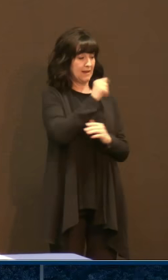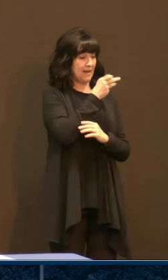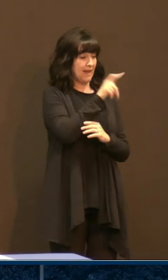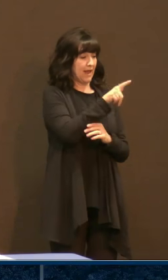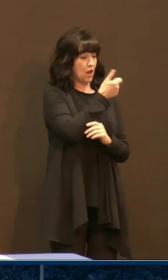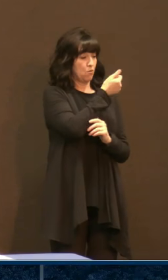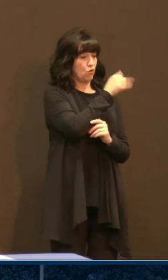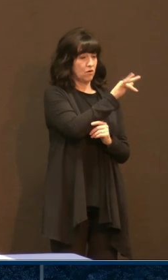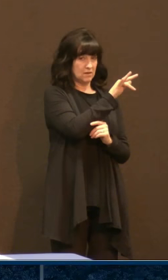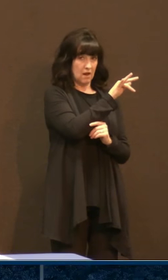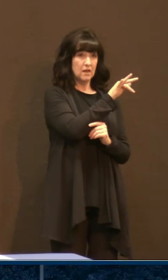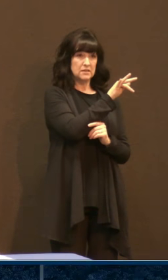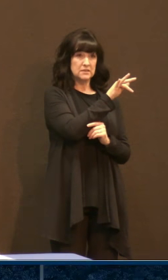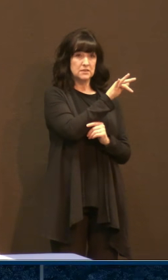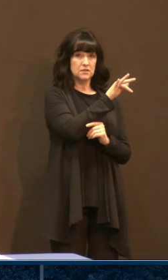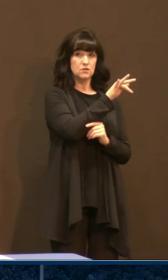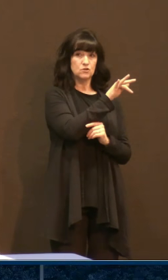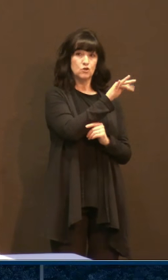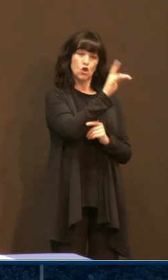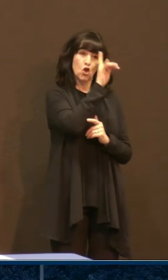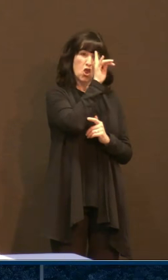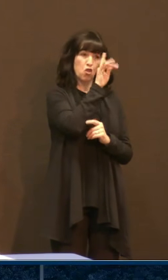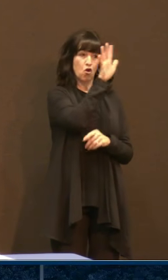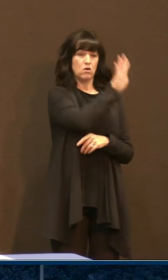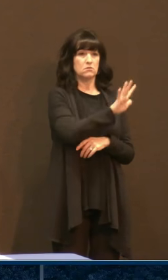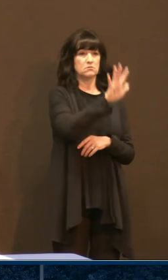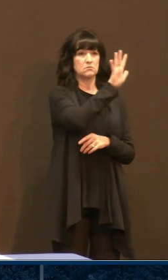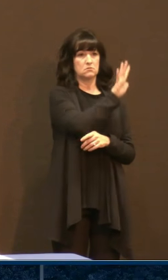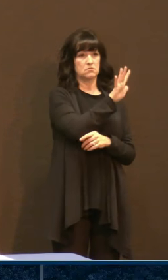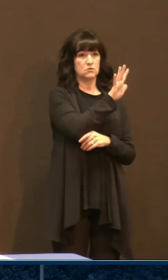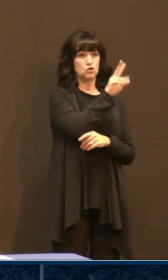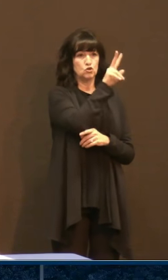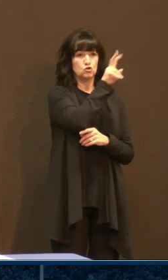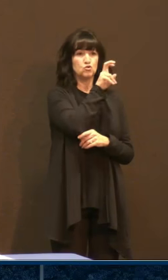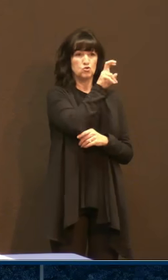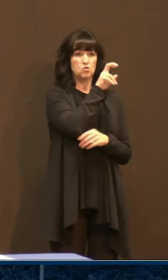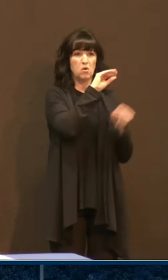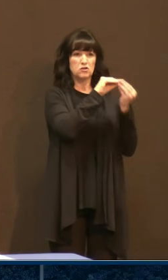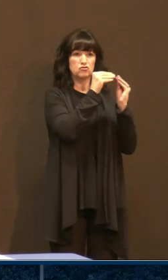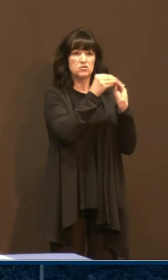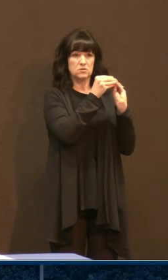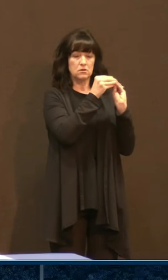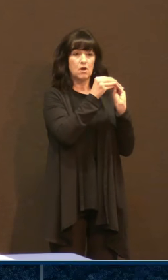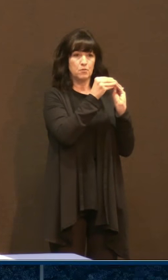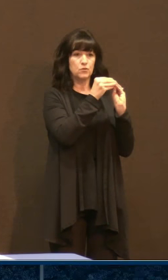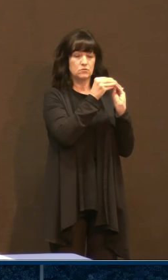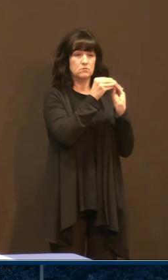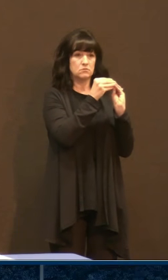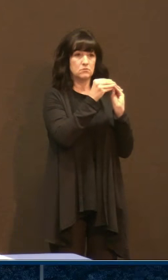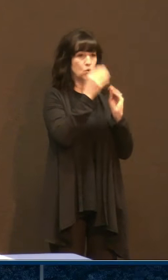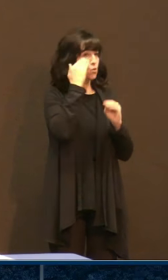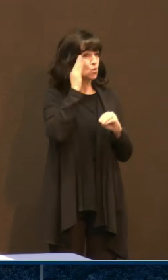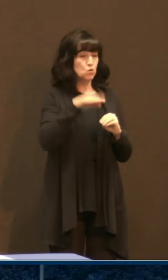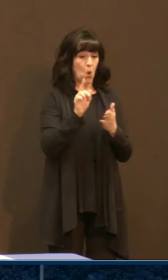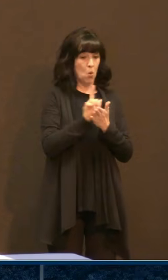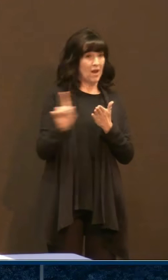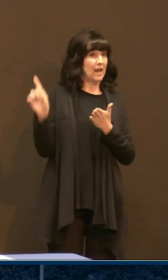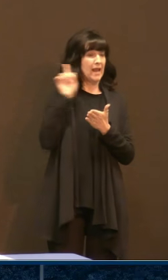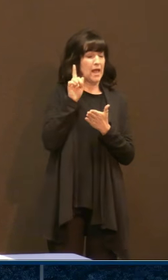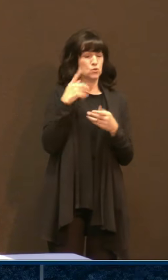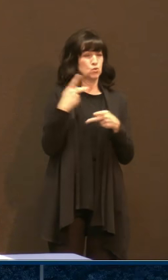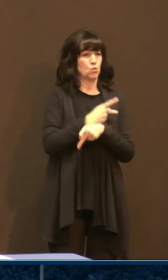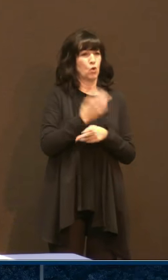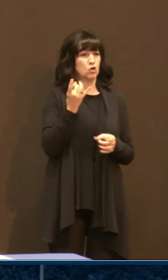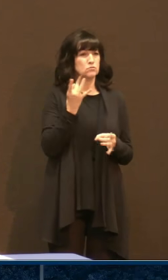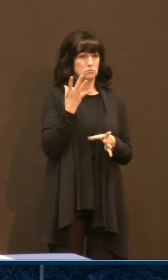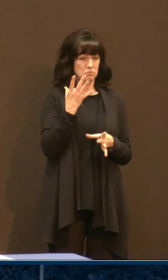were looking to be somewhere around the high 200 marks. As you see, there's a range there. So Last week was bad. We know that. So not only were we seeing